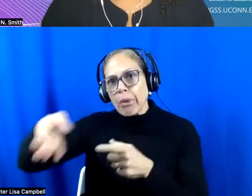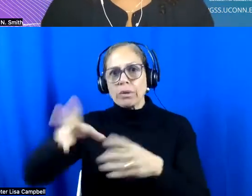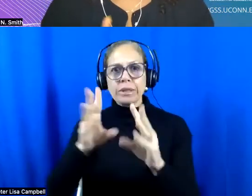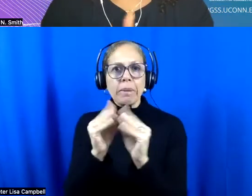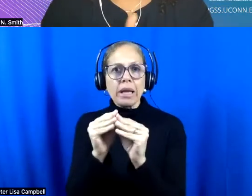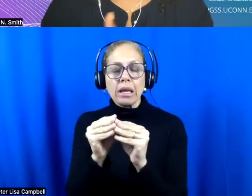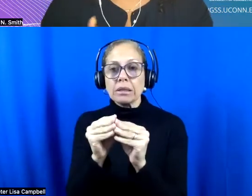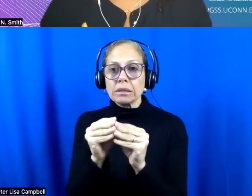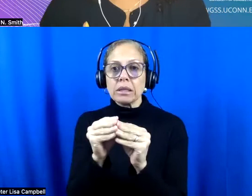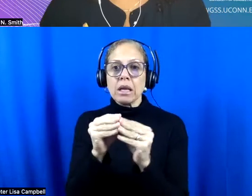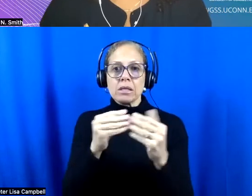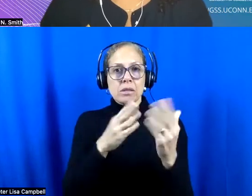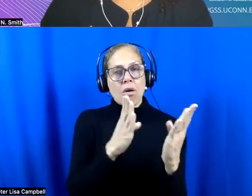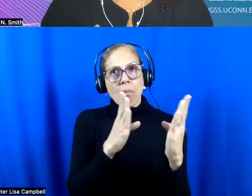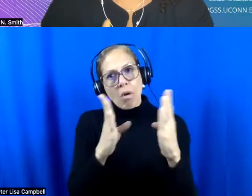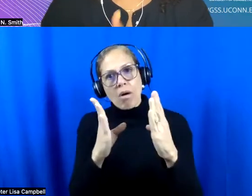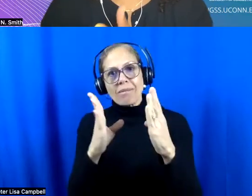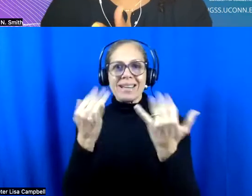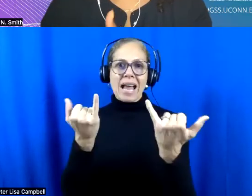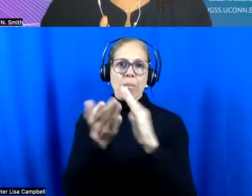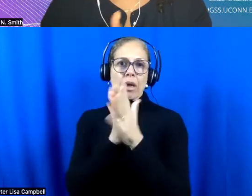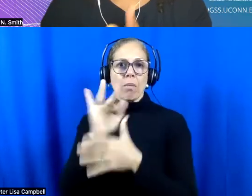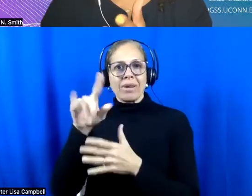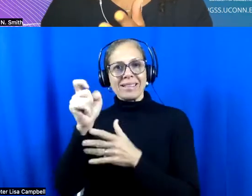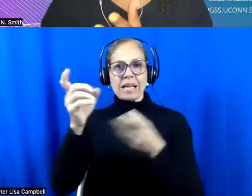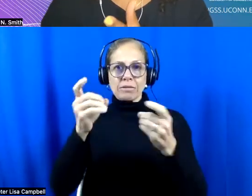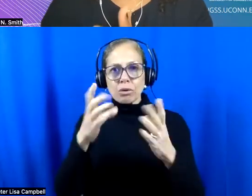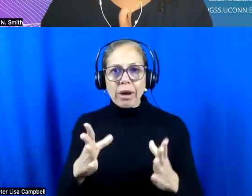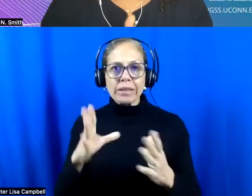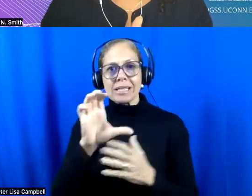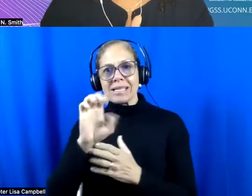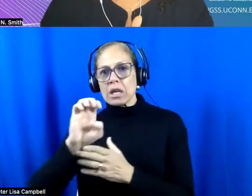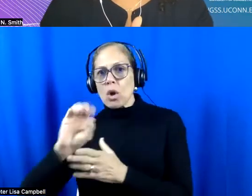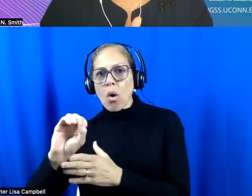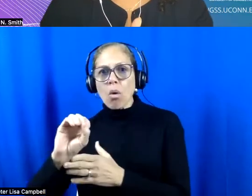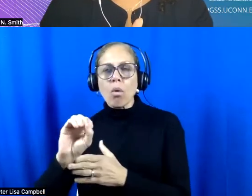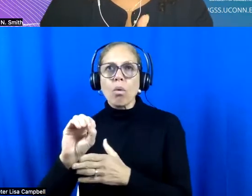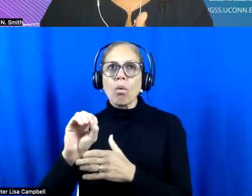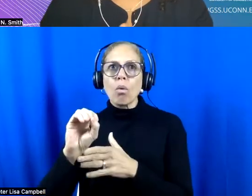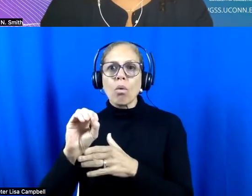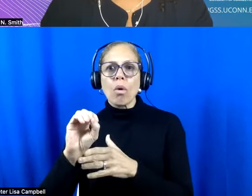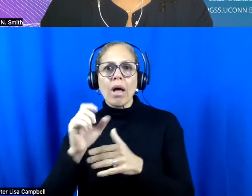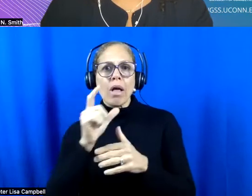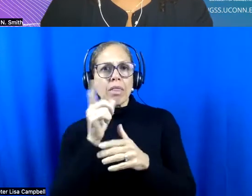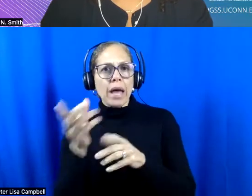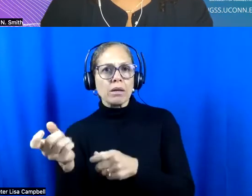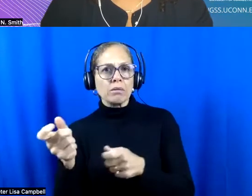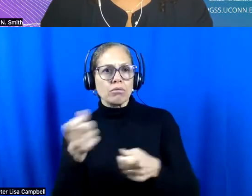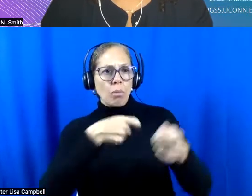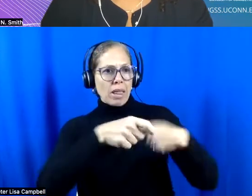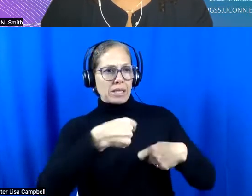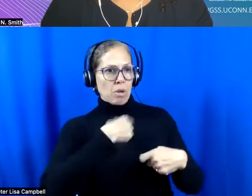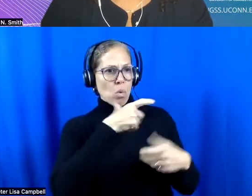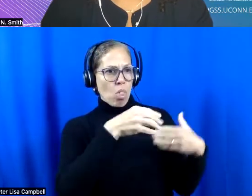so moving into then executive director, you know, CEO, who then led an organization and